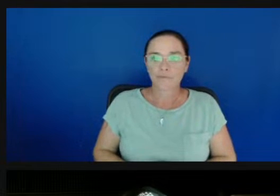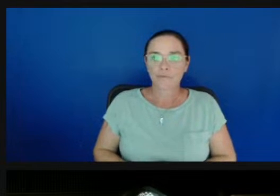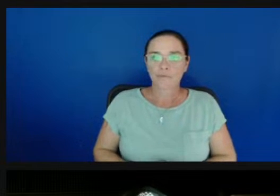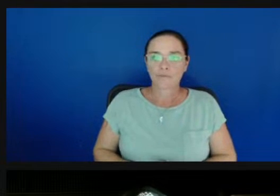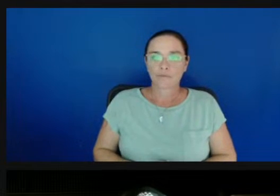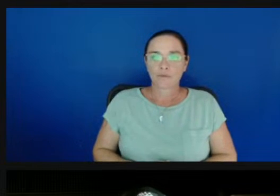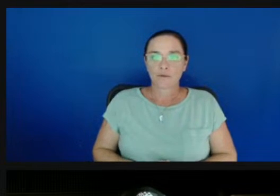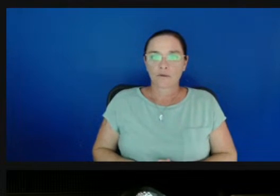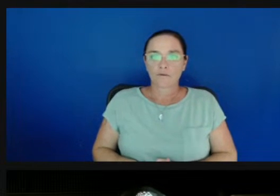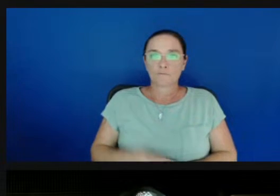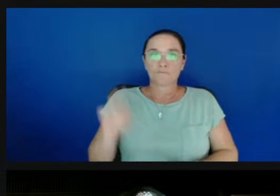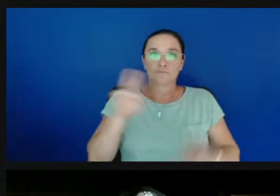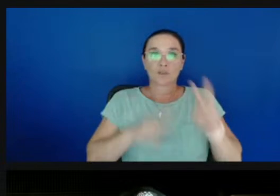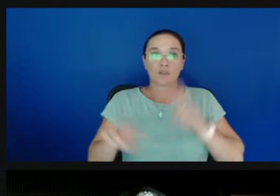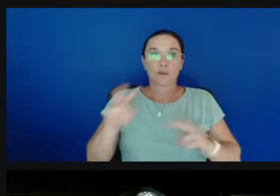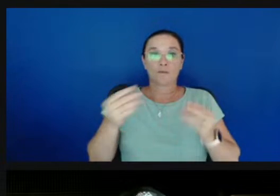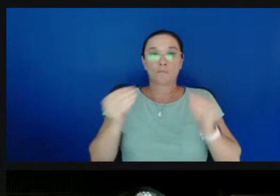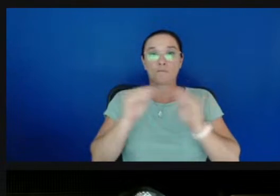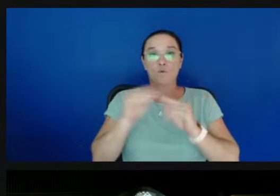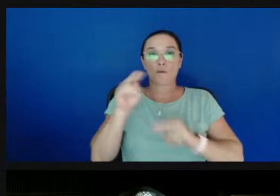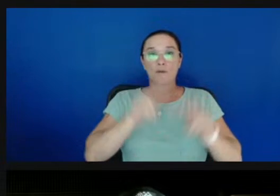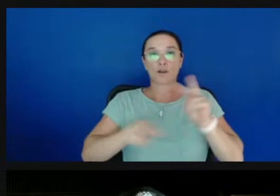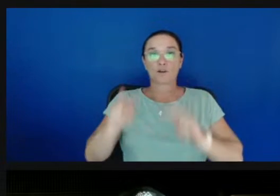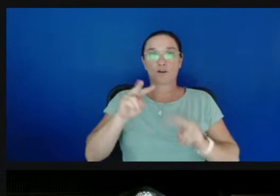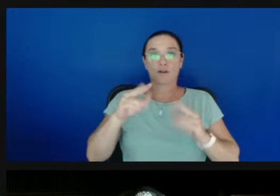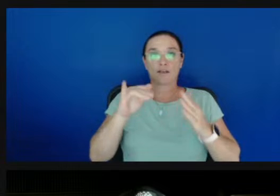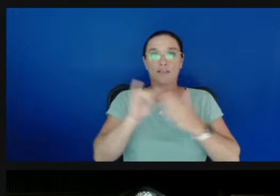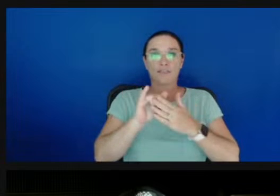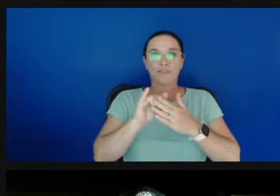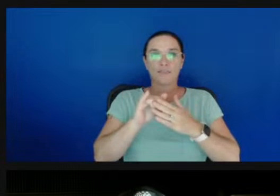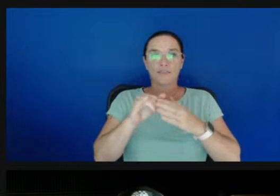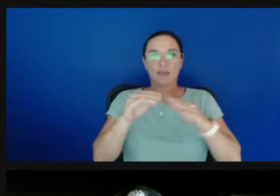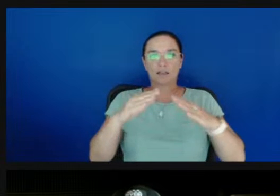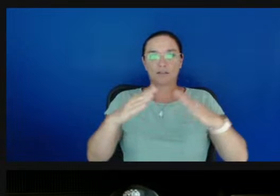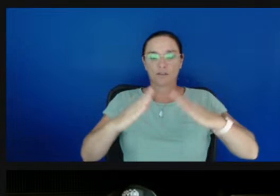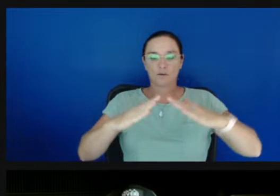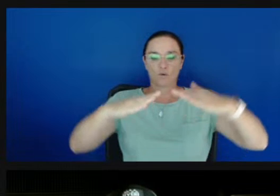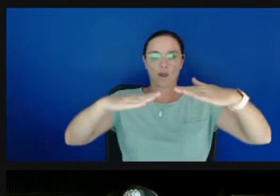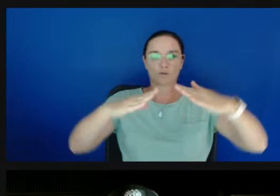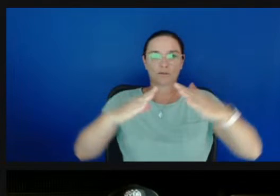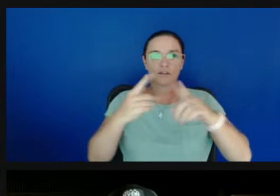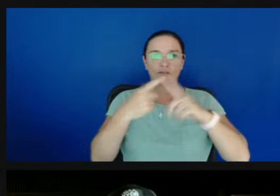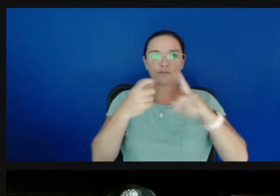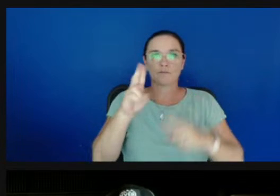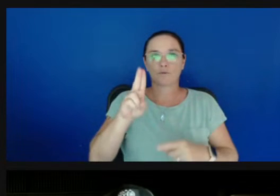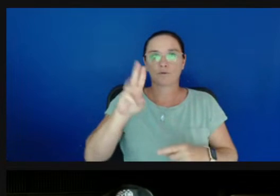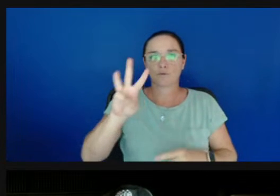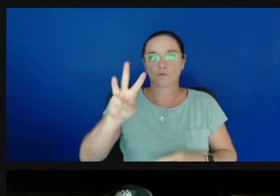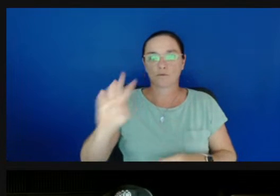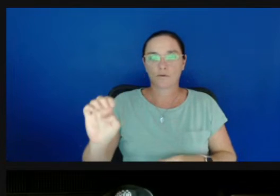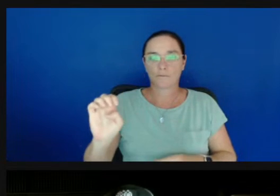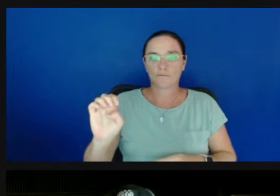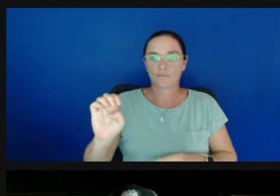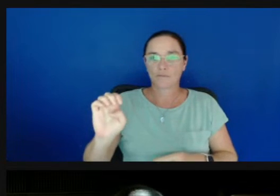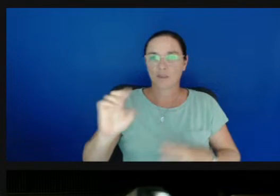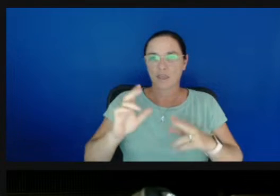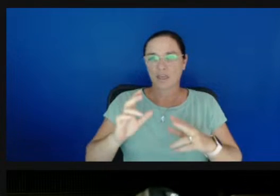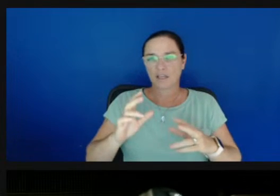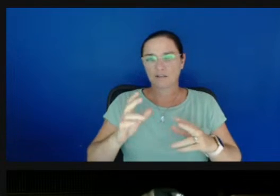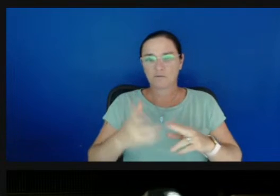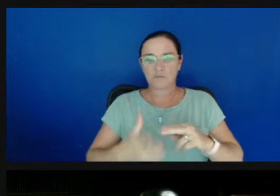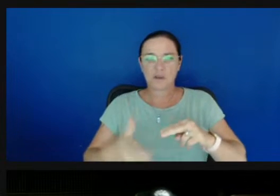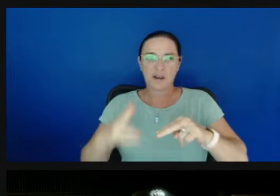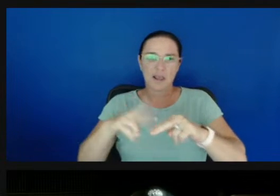Okay, looking at more monitoring signals, here's our ground tilt from Uekahuna over the last week. It's a net gain of perhaps